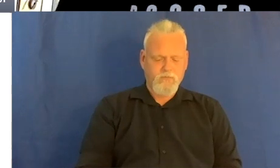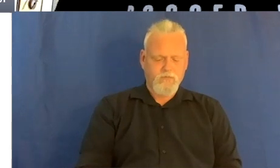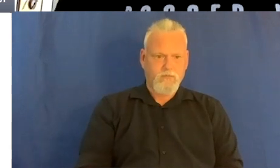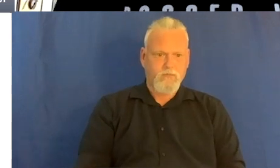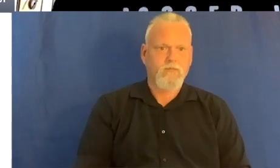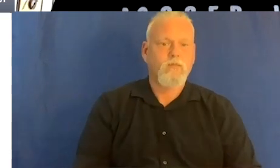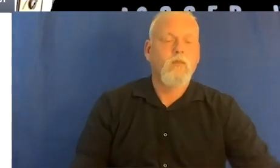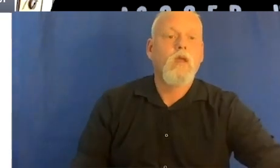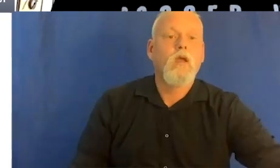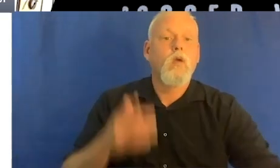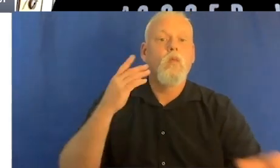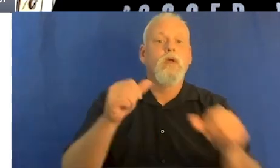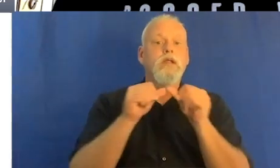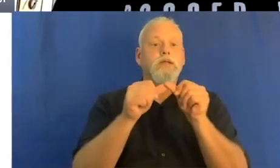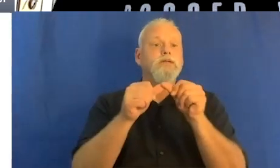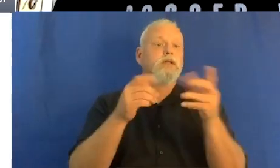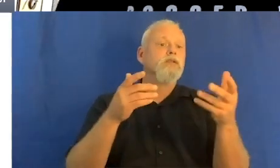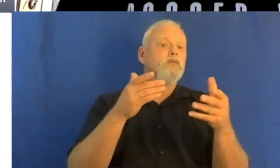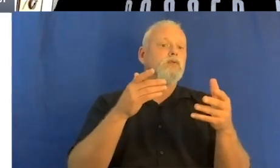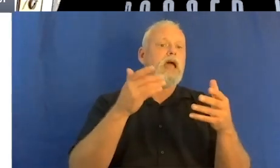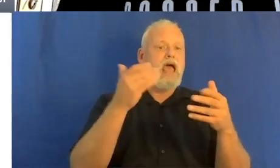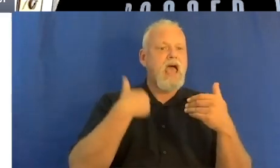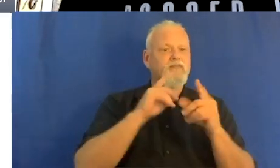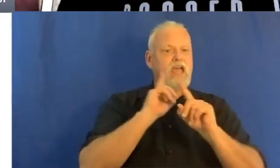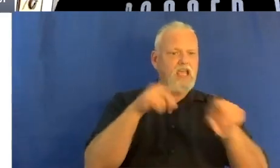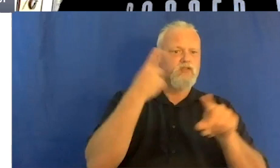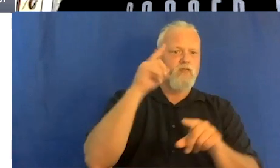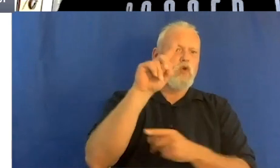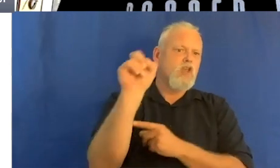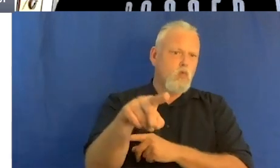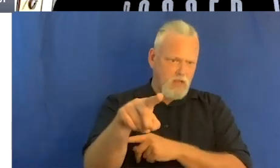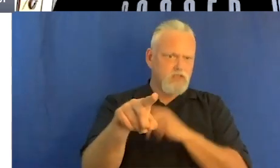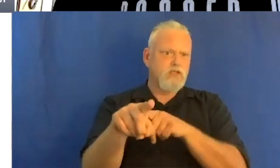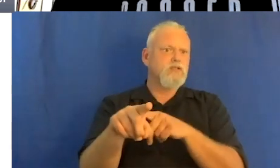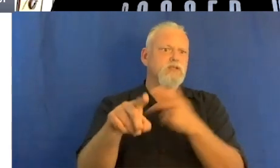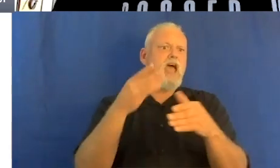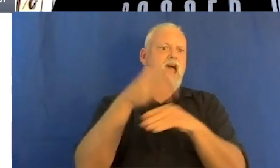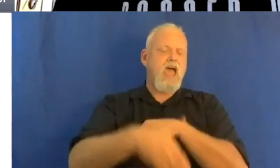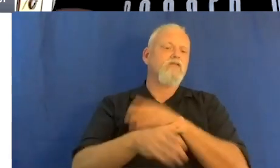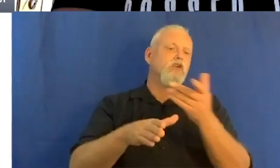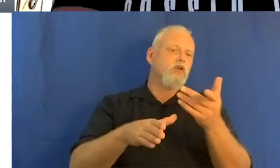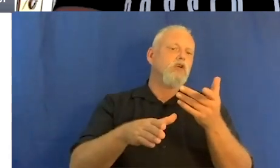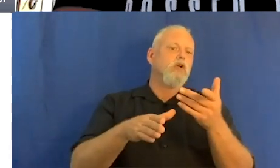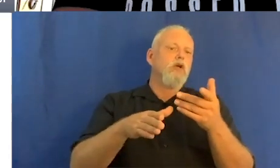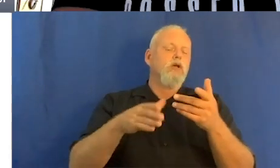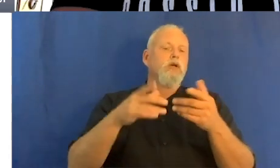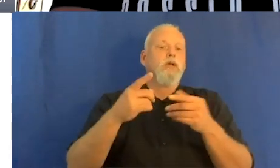the completion of AIDSWatch. So thank you all for your time, and I'm going to turn it over to Carl Baloney with AIDS United.